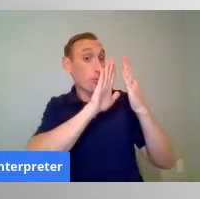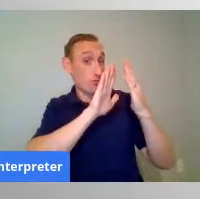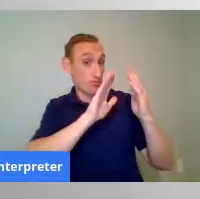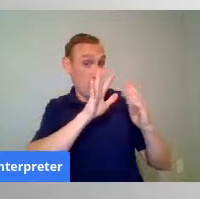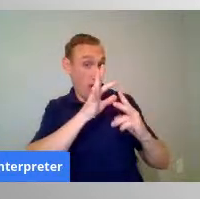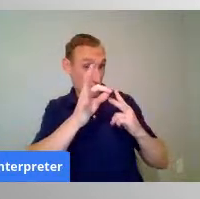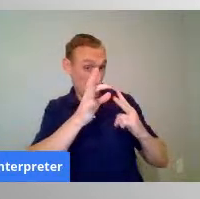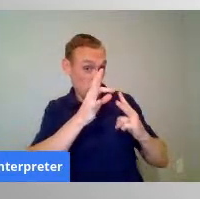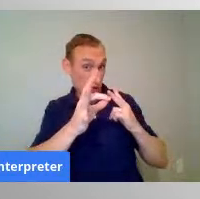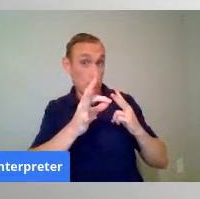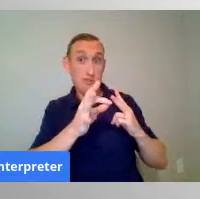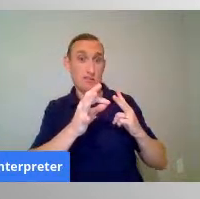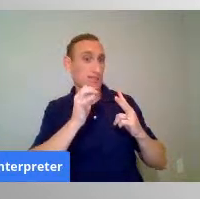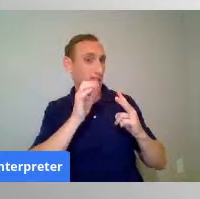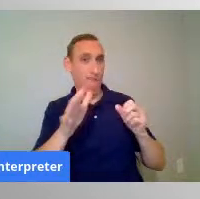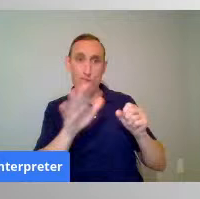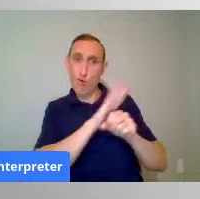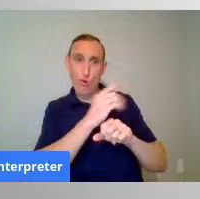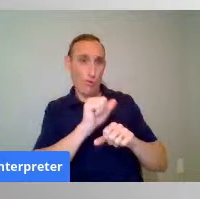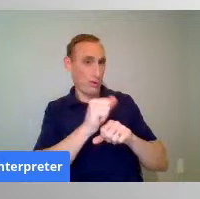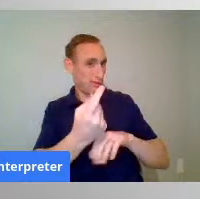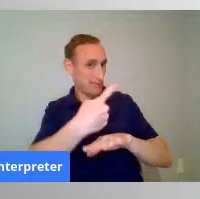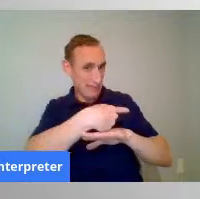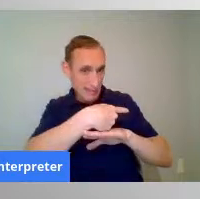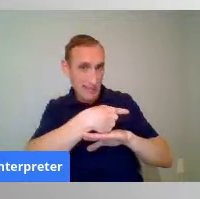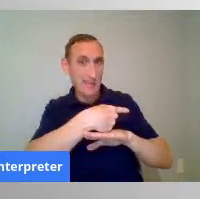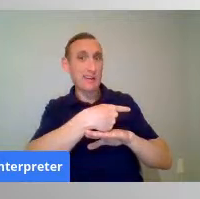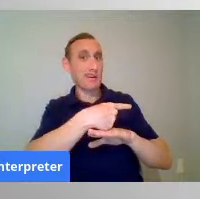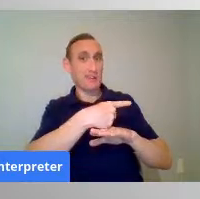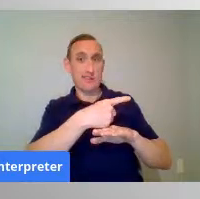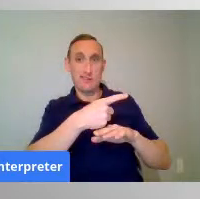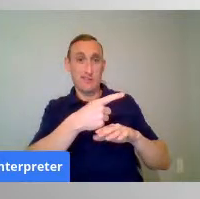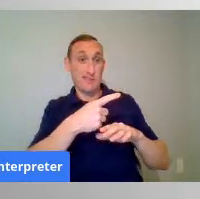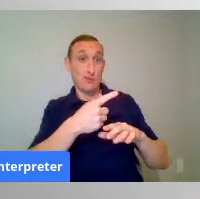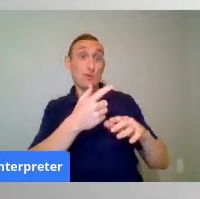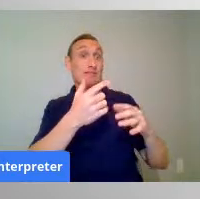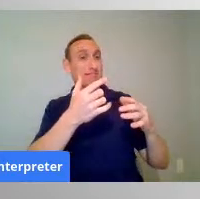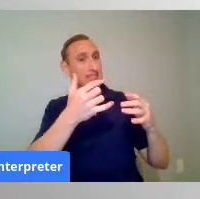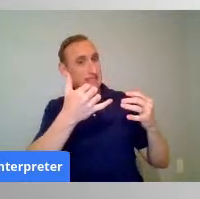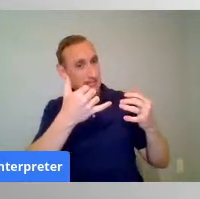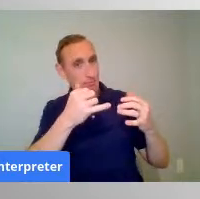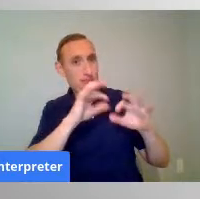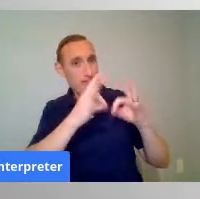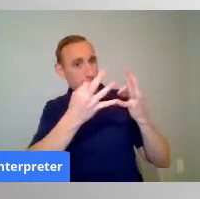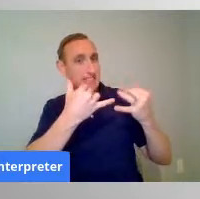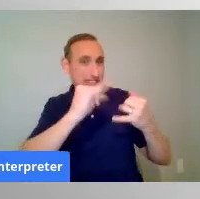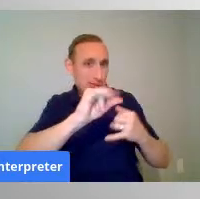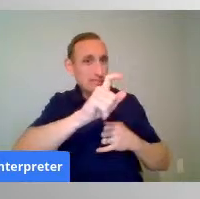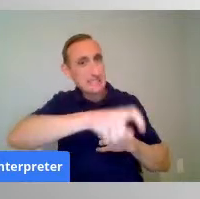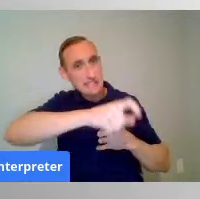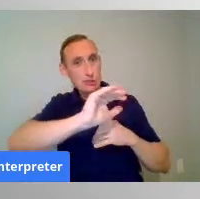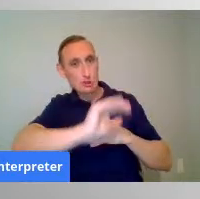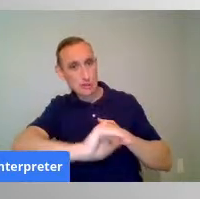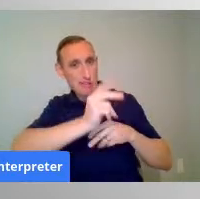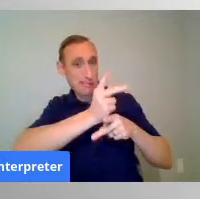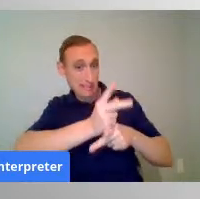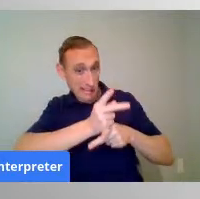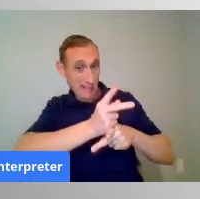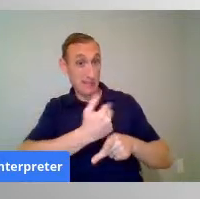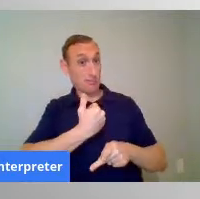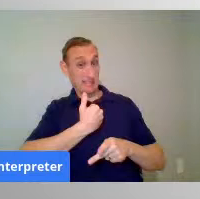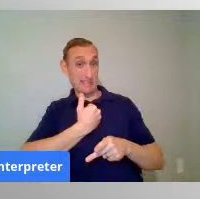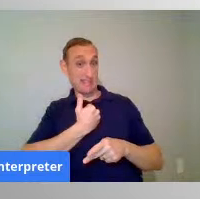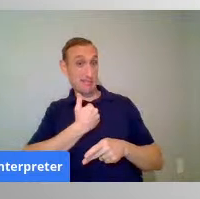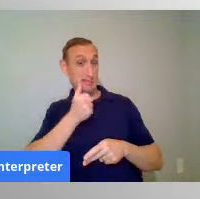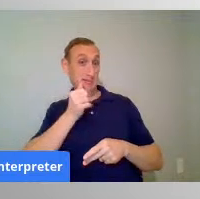full work day. So how that covers childcare, it does in some instances. But as a parent, I see it,